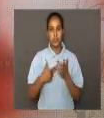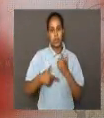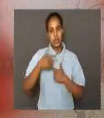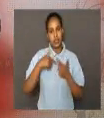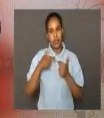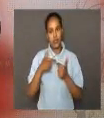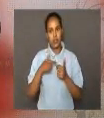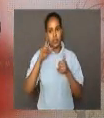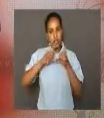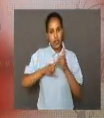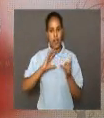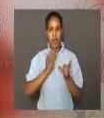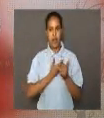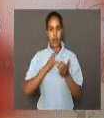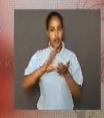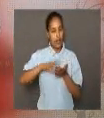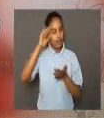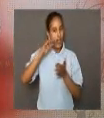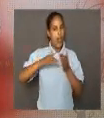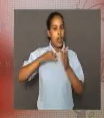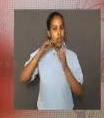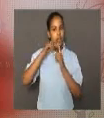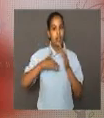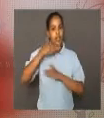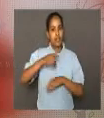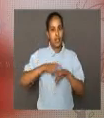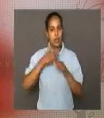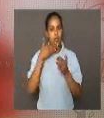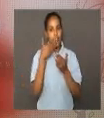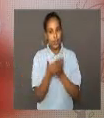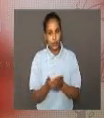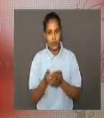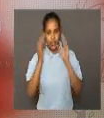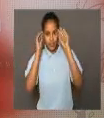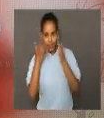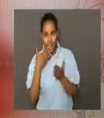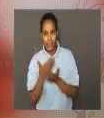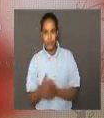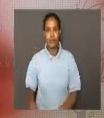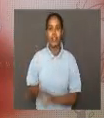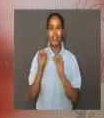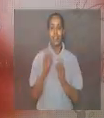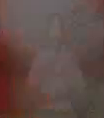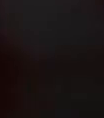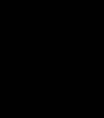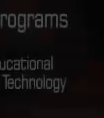to the end of our lesson. Until next time, thank you, teacher. Thank you, students.